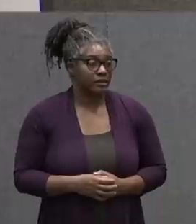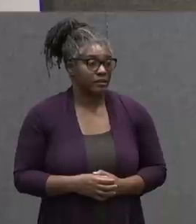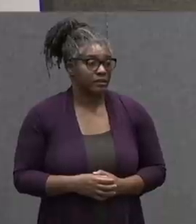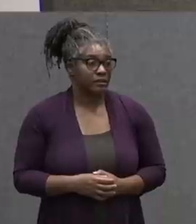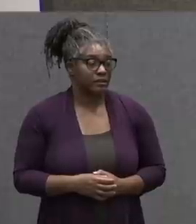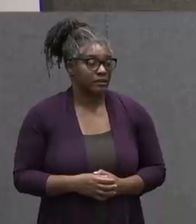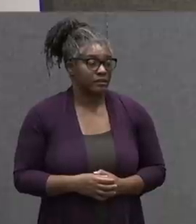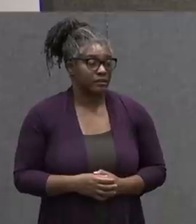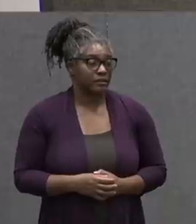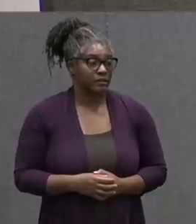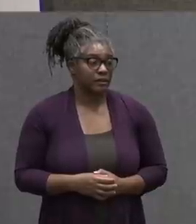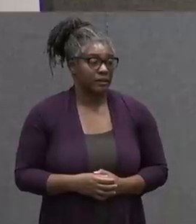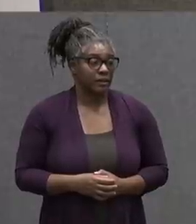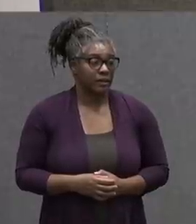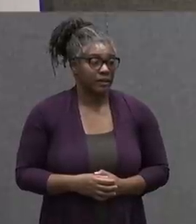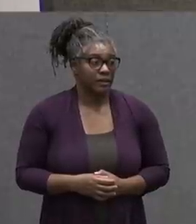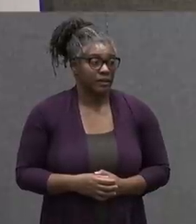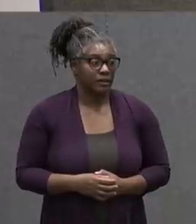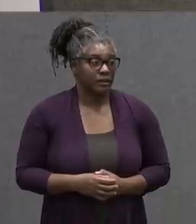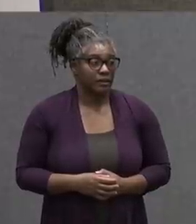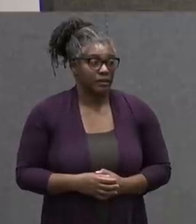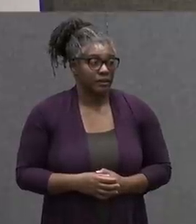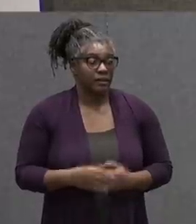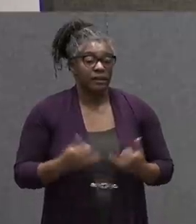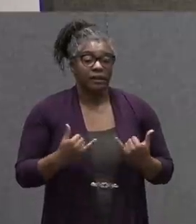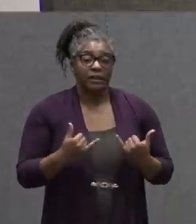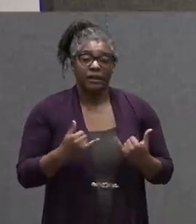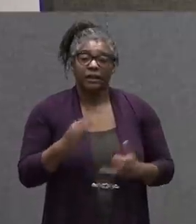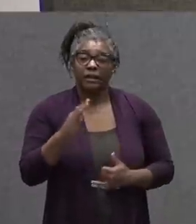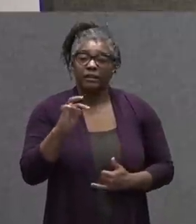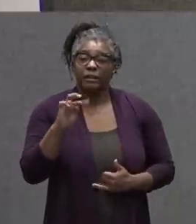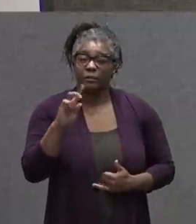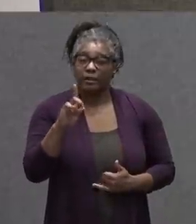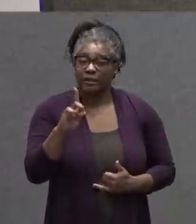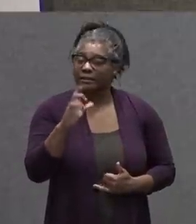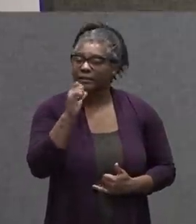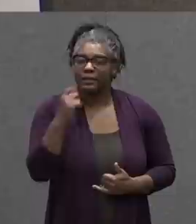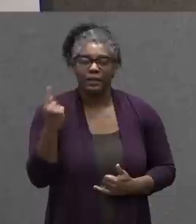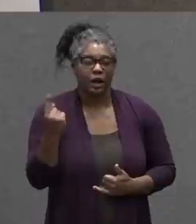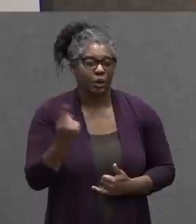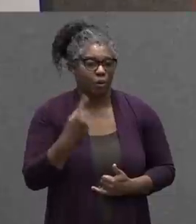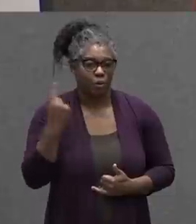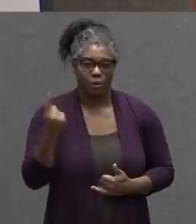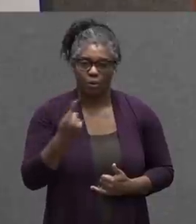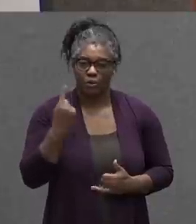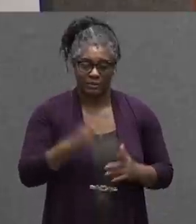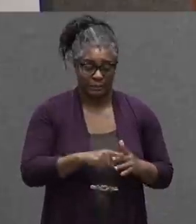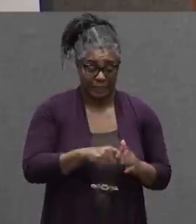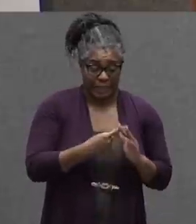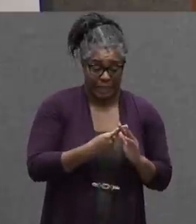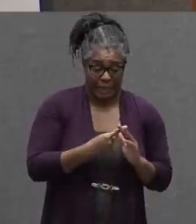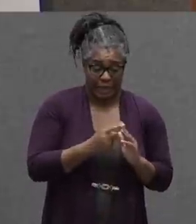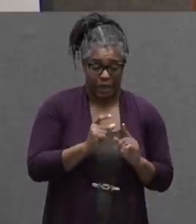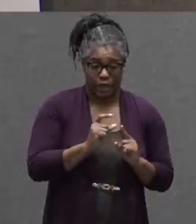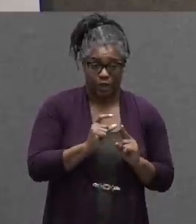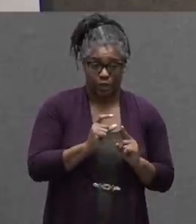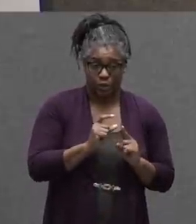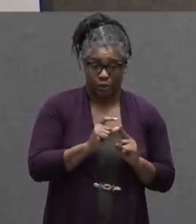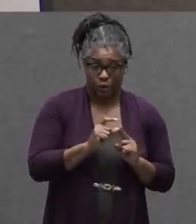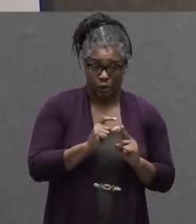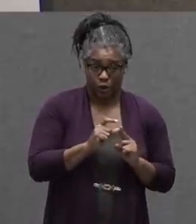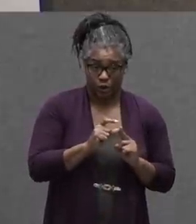F-L-A-P. Now, blends don't always come at the beginning of the word. Sometimes they come at the